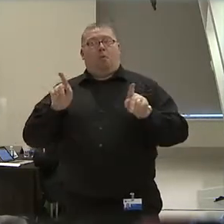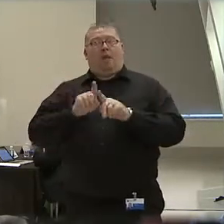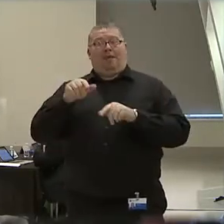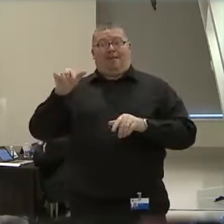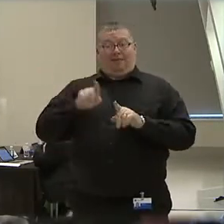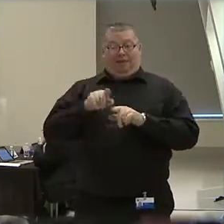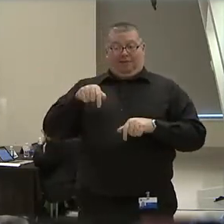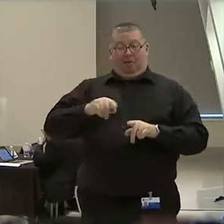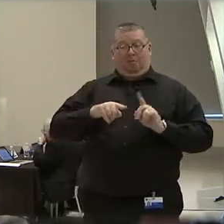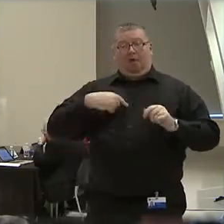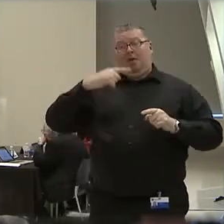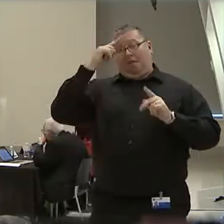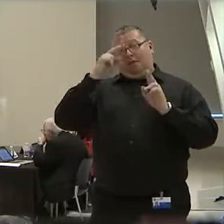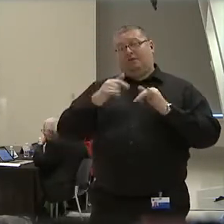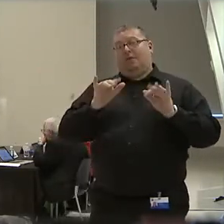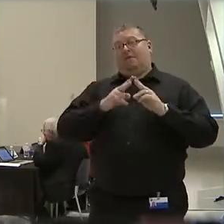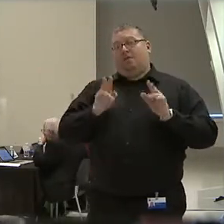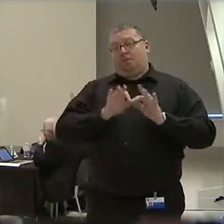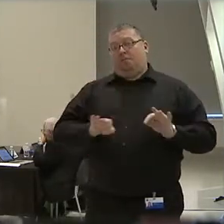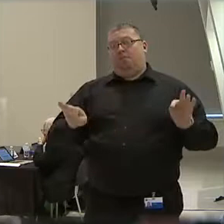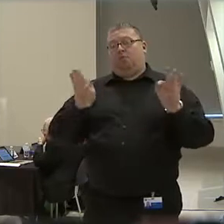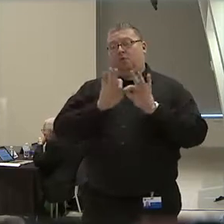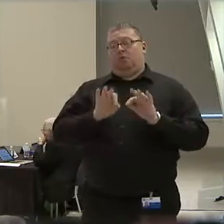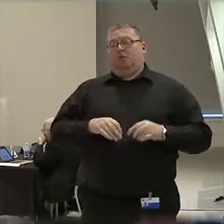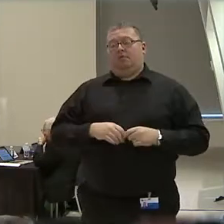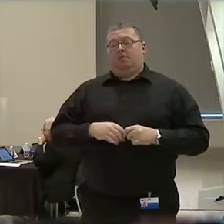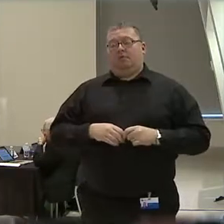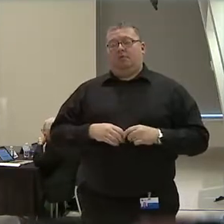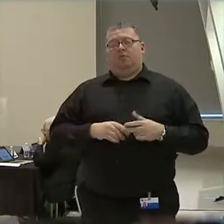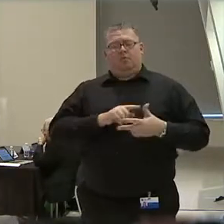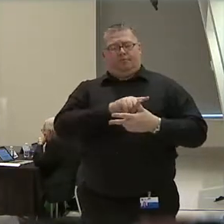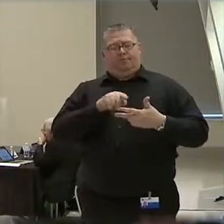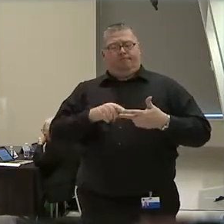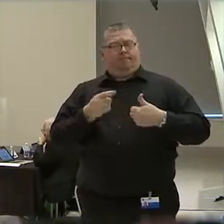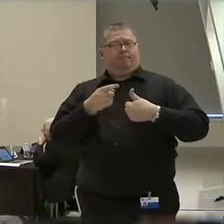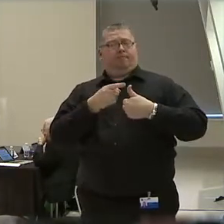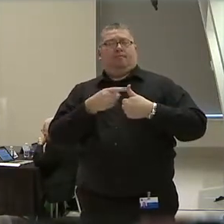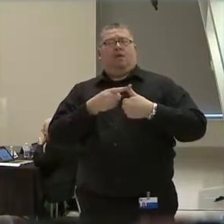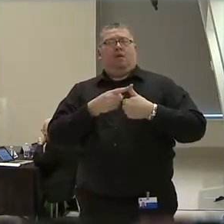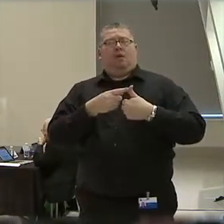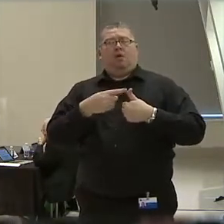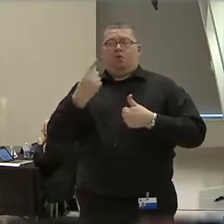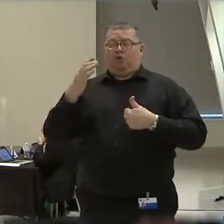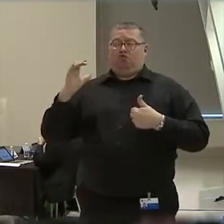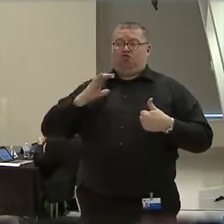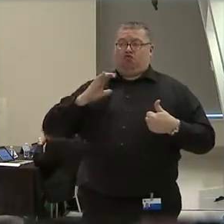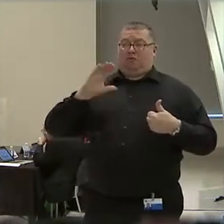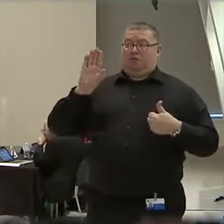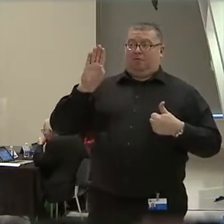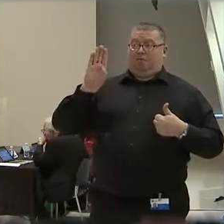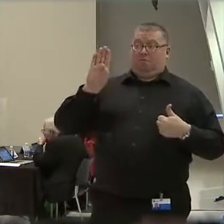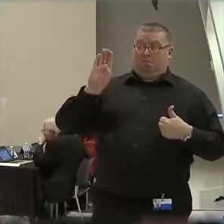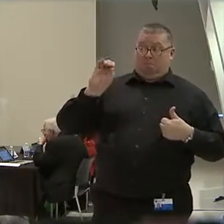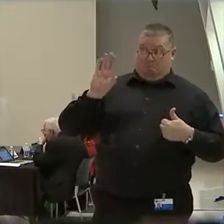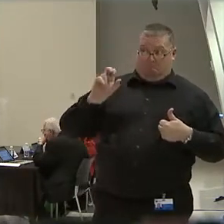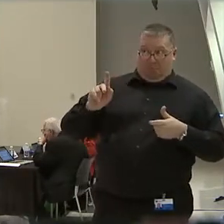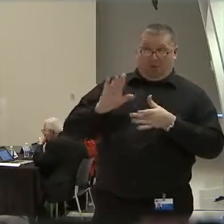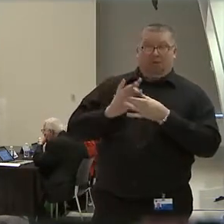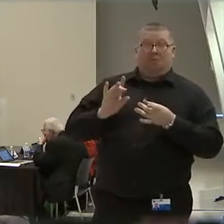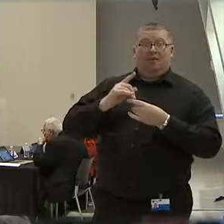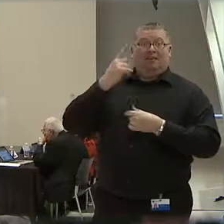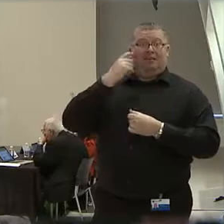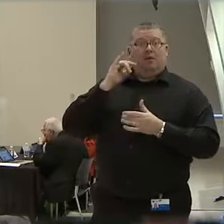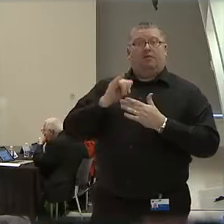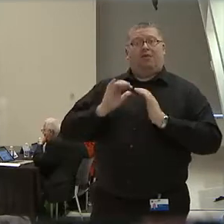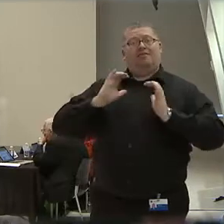are very important nonetheless. The first is one that actually Chief Beck touched on a little bit, which is